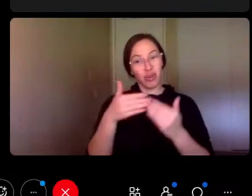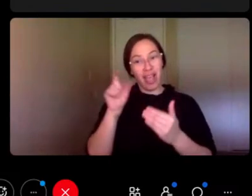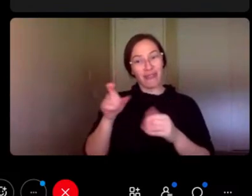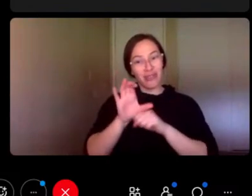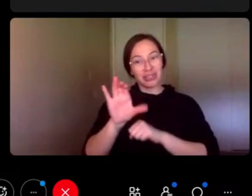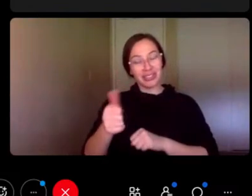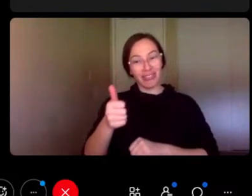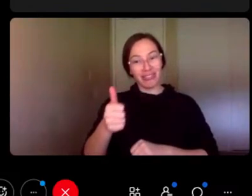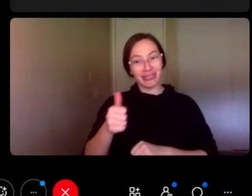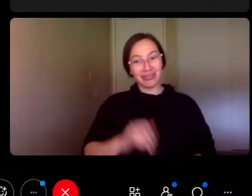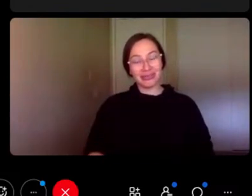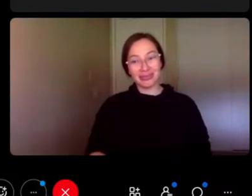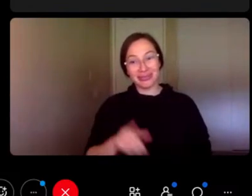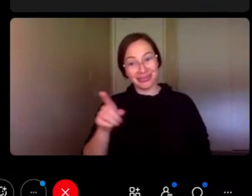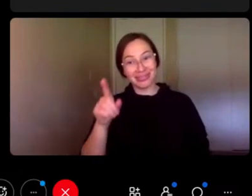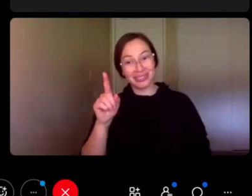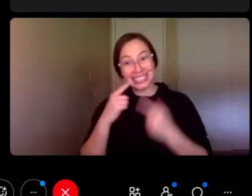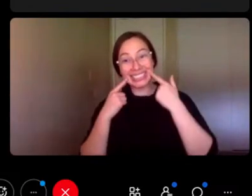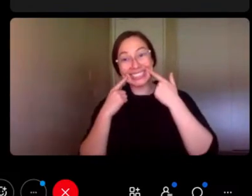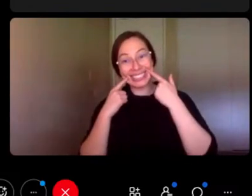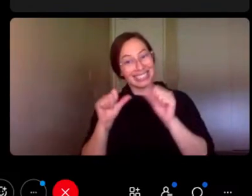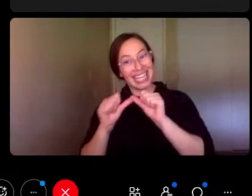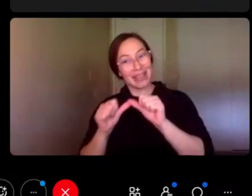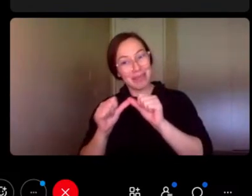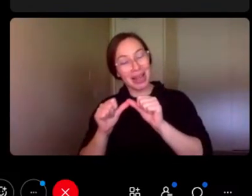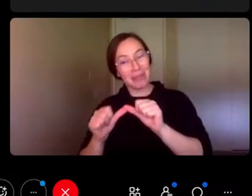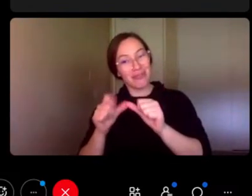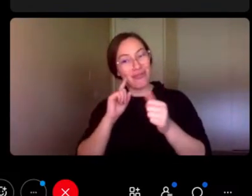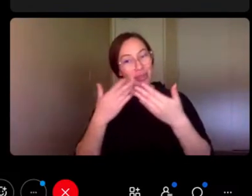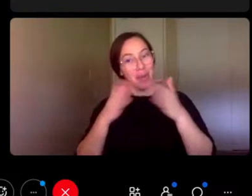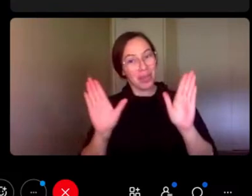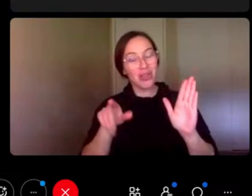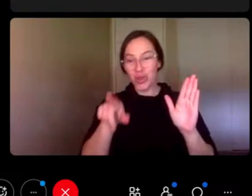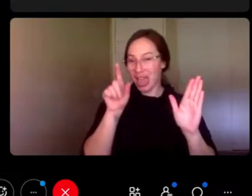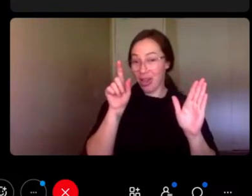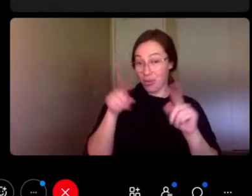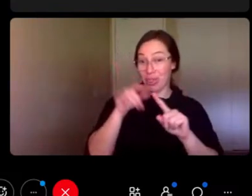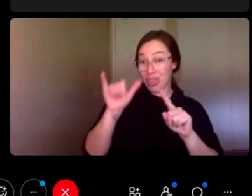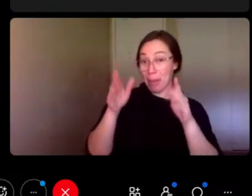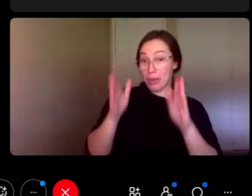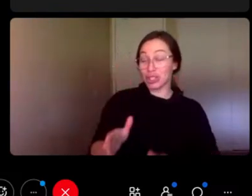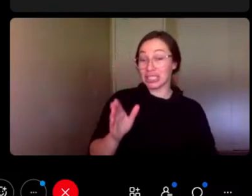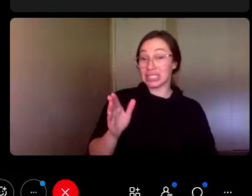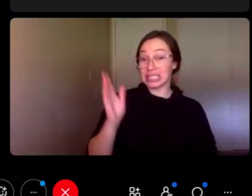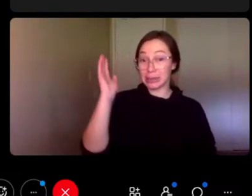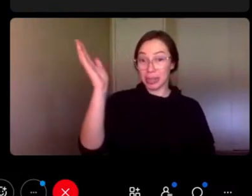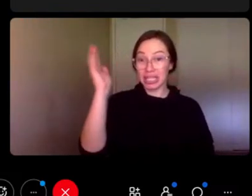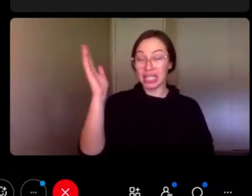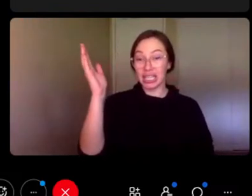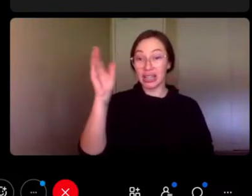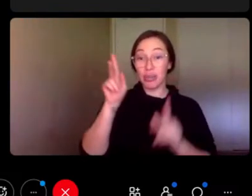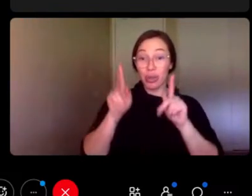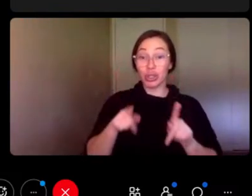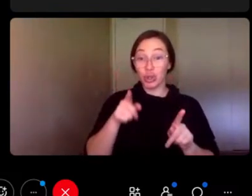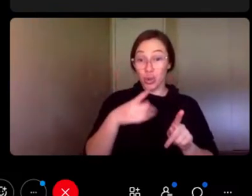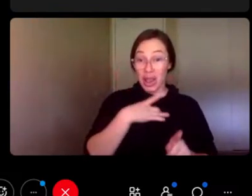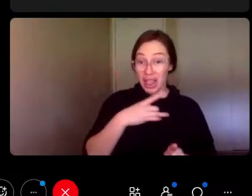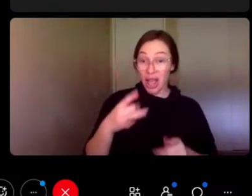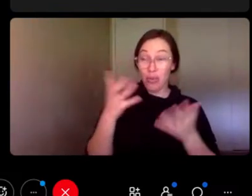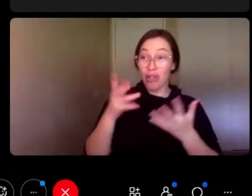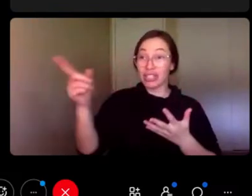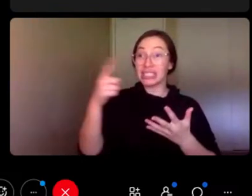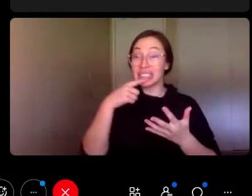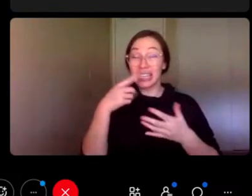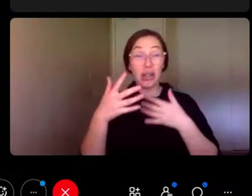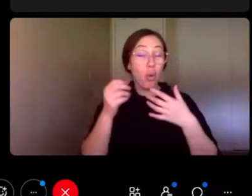force yourself. Israel's got a great smile. You have to keep that up for the public. You have to be, when that person is speaking, you have the person you like what they're saying and the person you